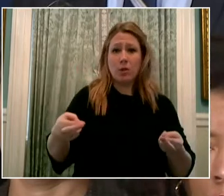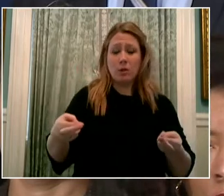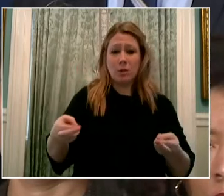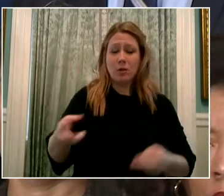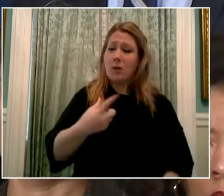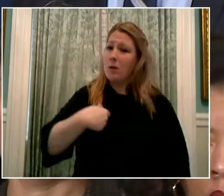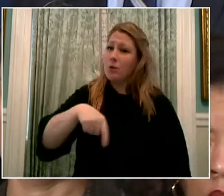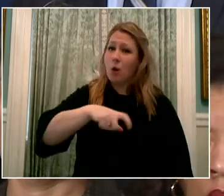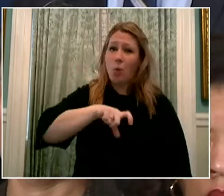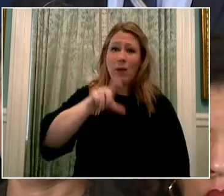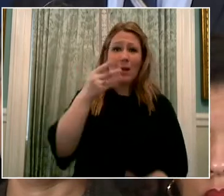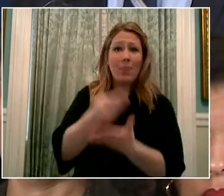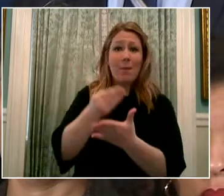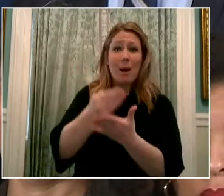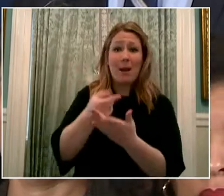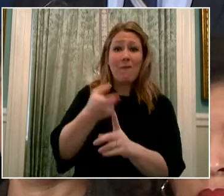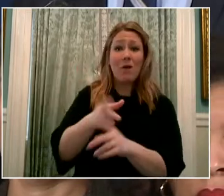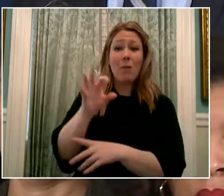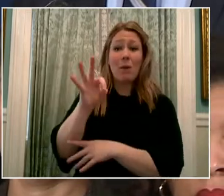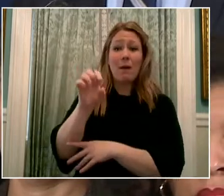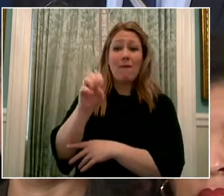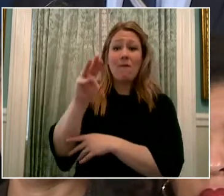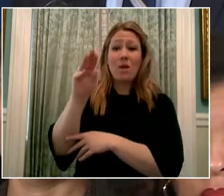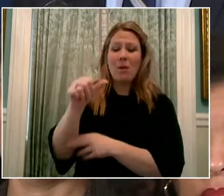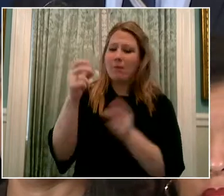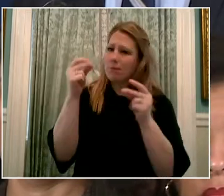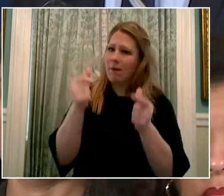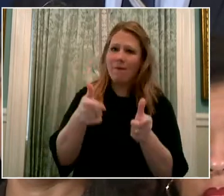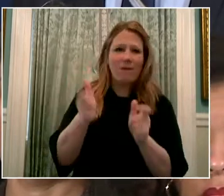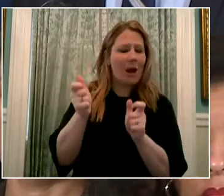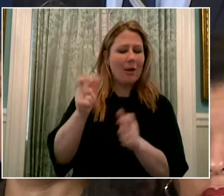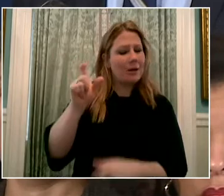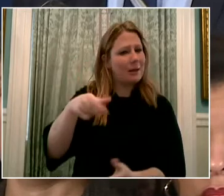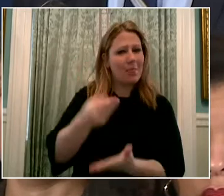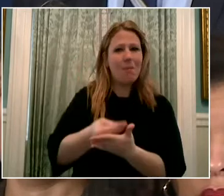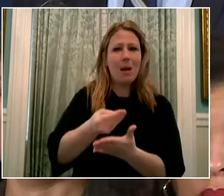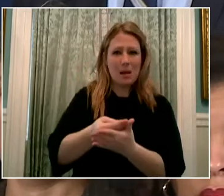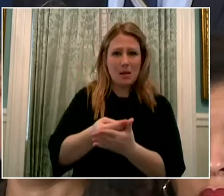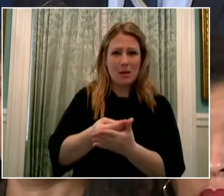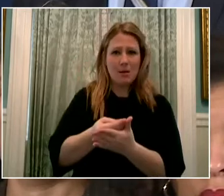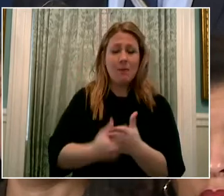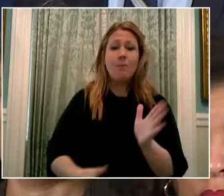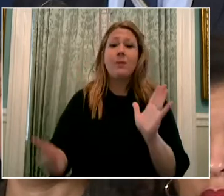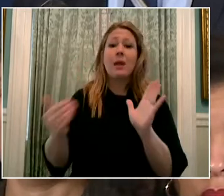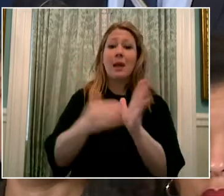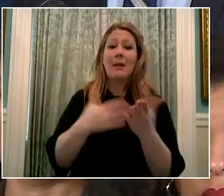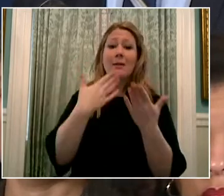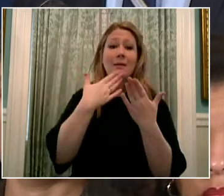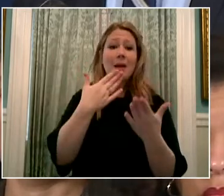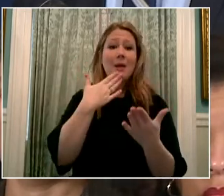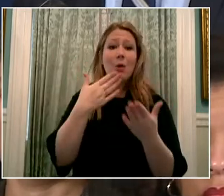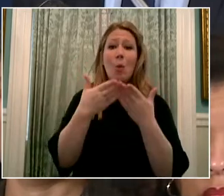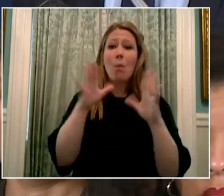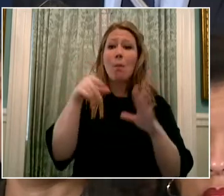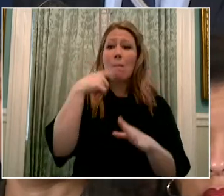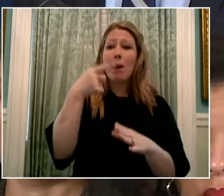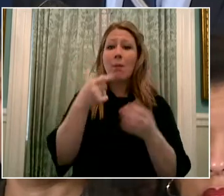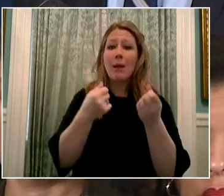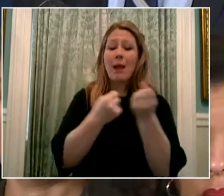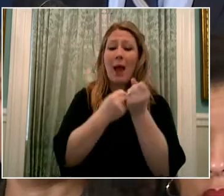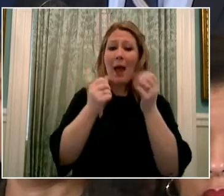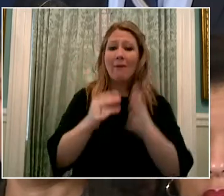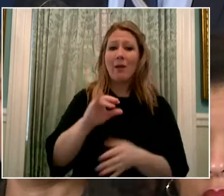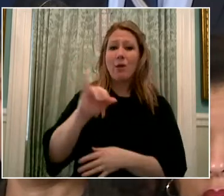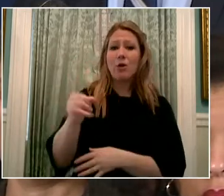coming through FEMA to get to New York City. And again, I want to thank Public Advocate Jumaane Williams, who's in Washington, D.C.